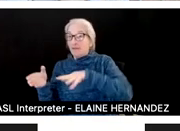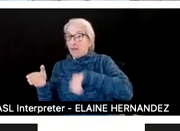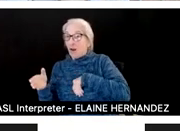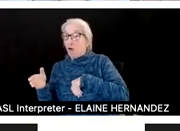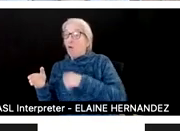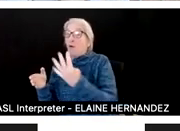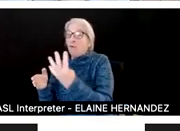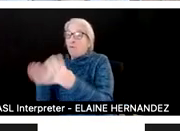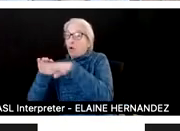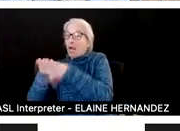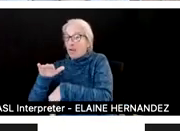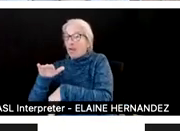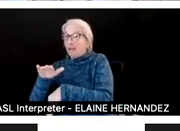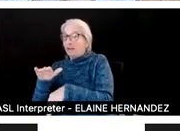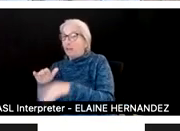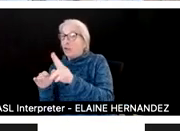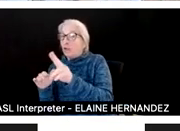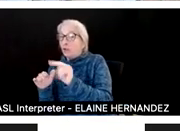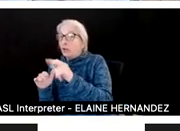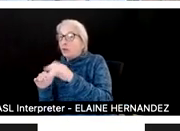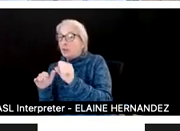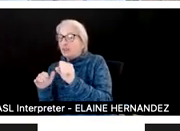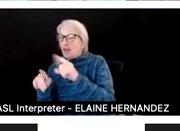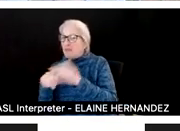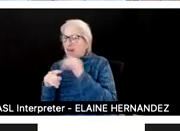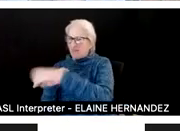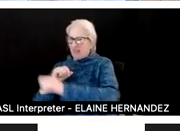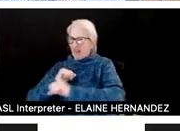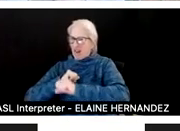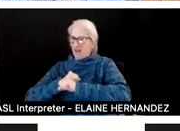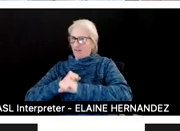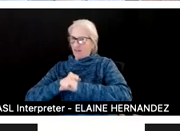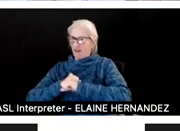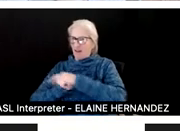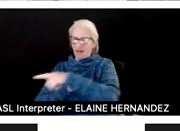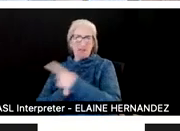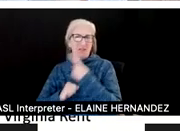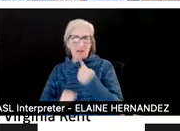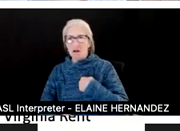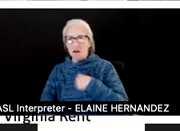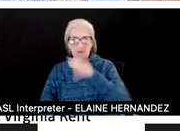they're advertising the discrimination, I would say that's still illegal.